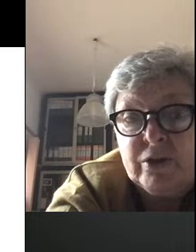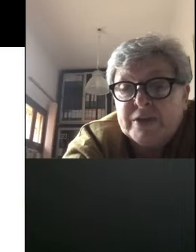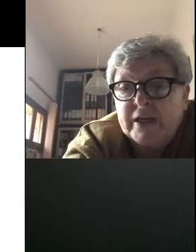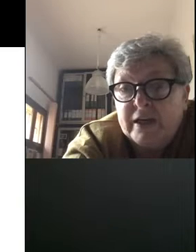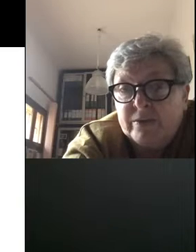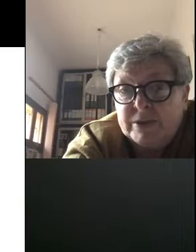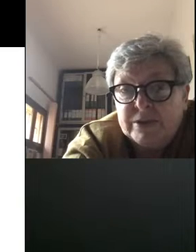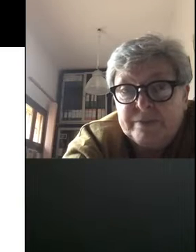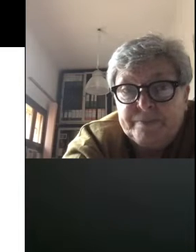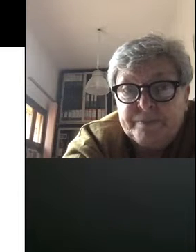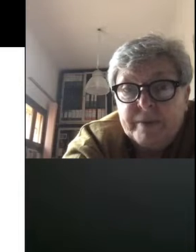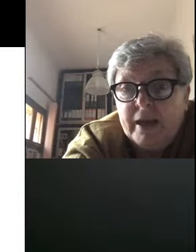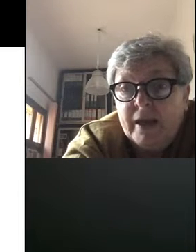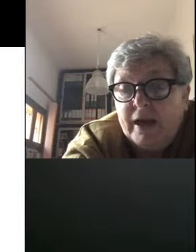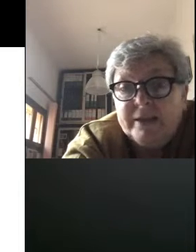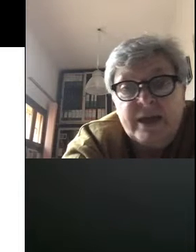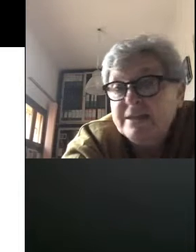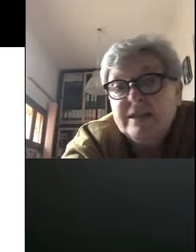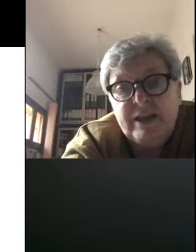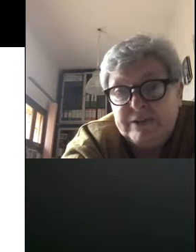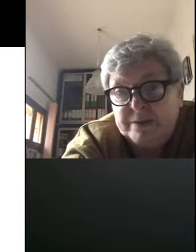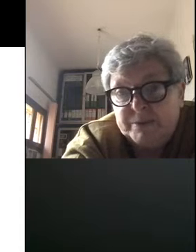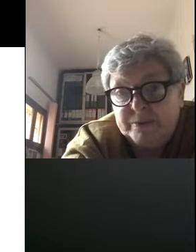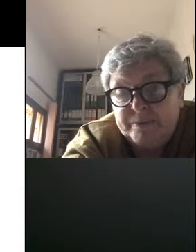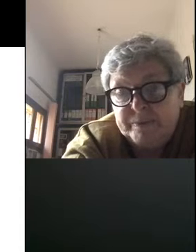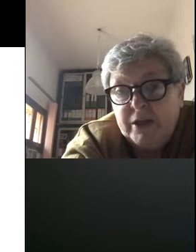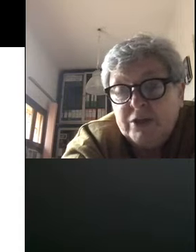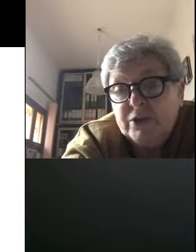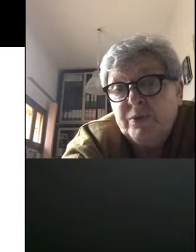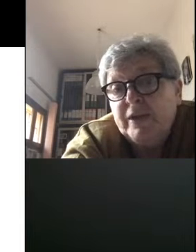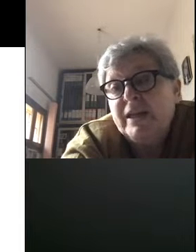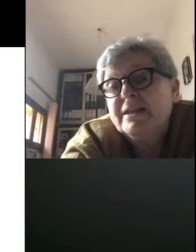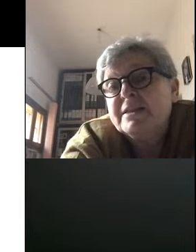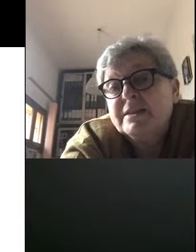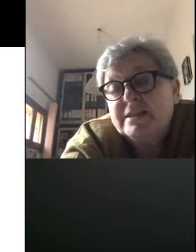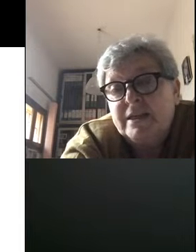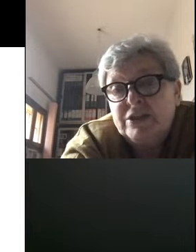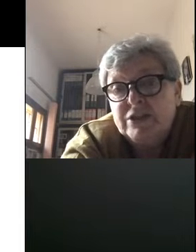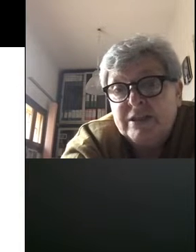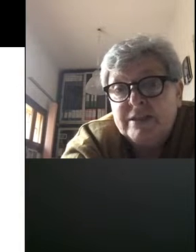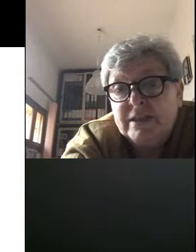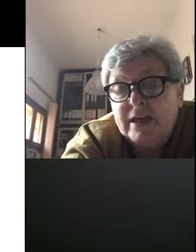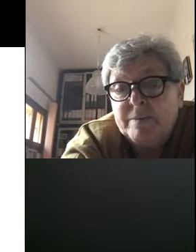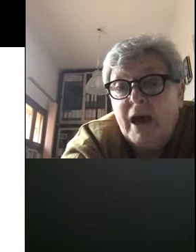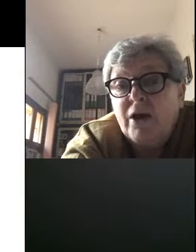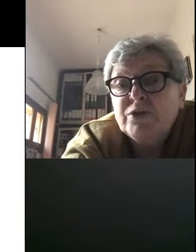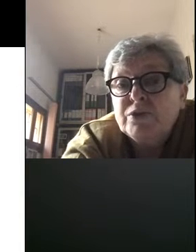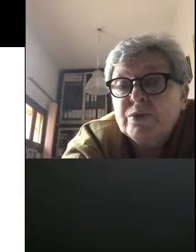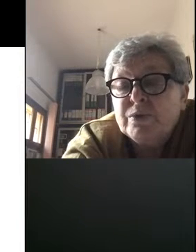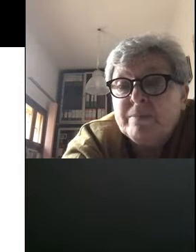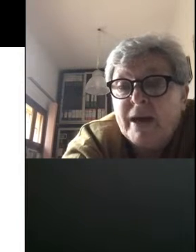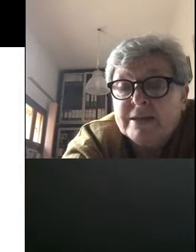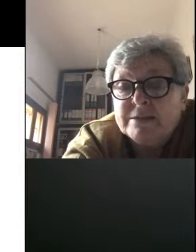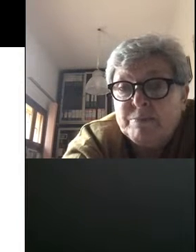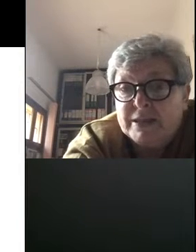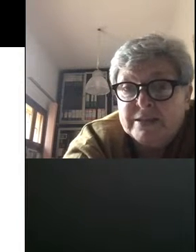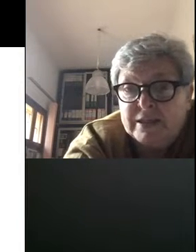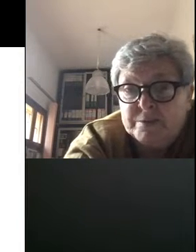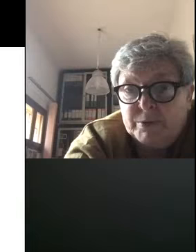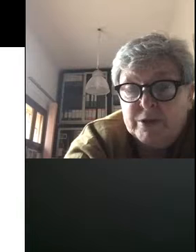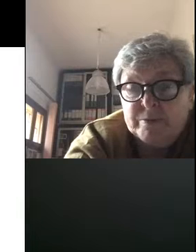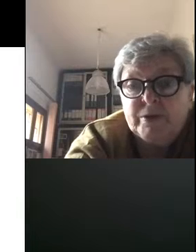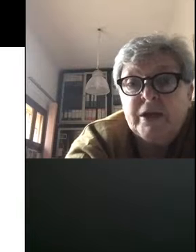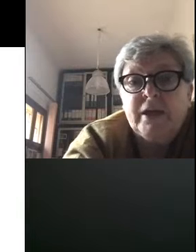production of sign language. And that is inevitable. So the next stage is how to do them as